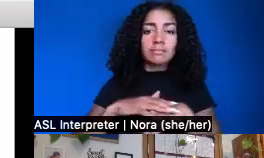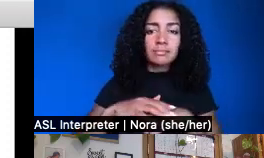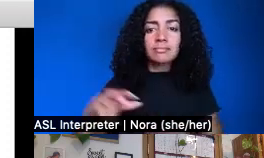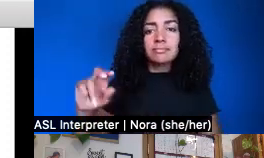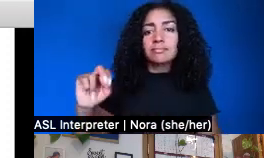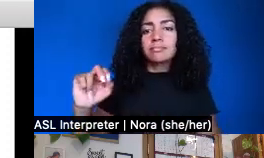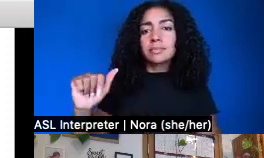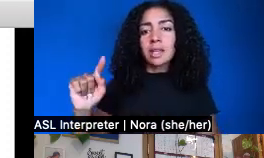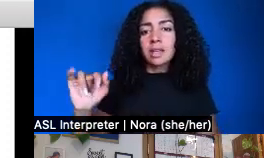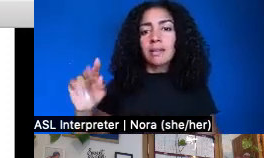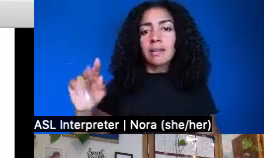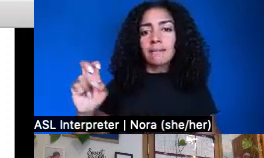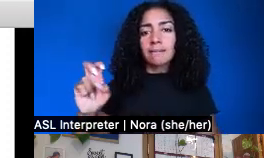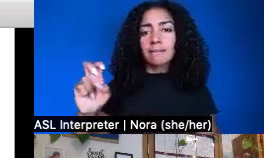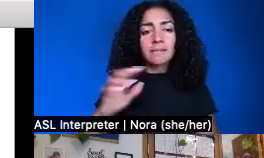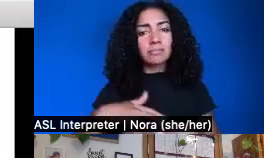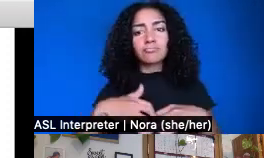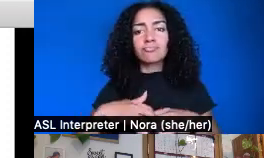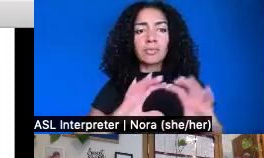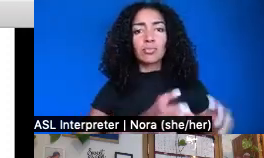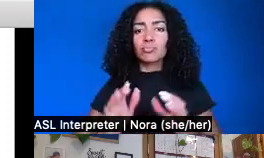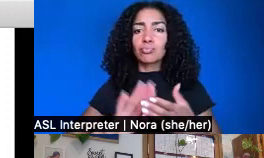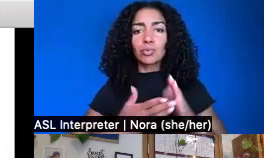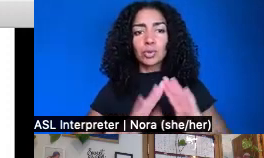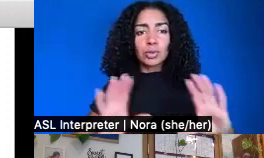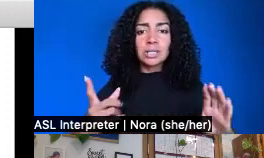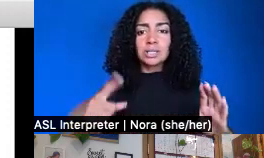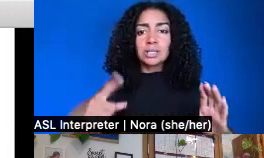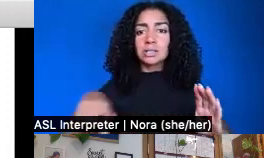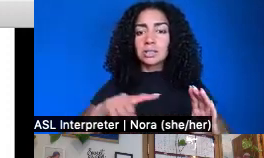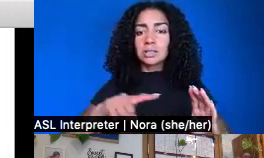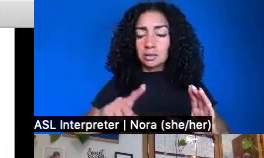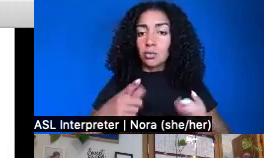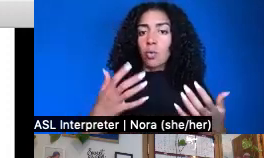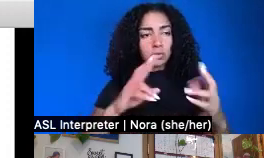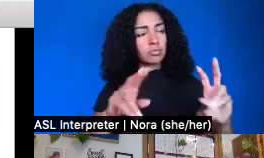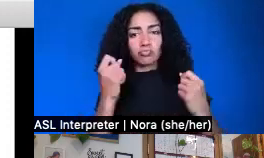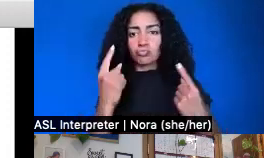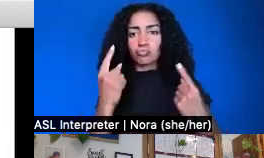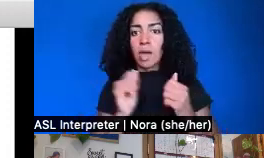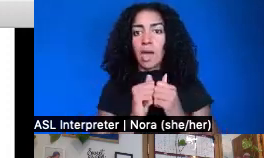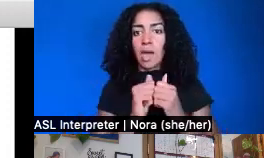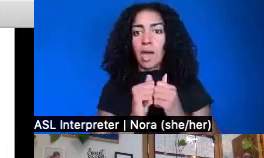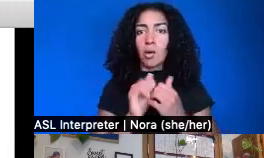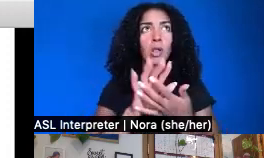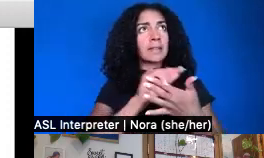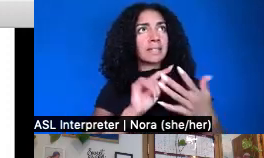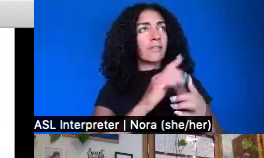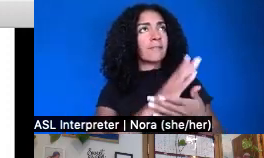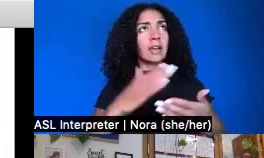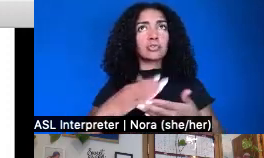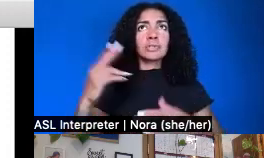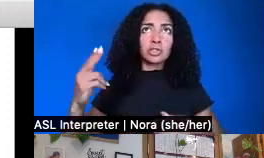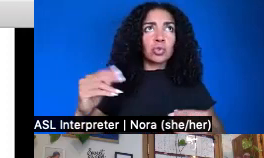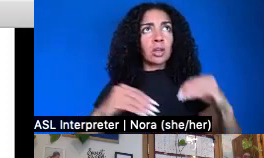all those intricacies impact native folks in real time, even today. And we got to dig in a